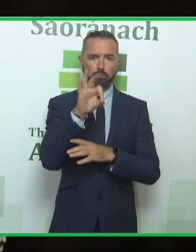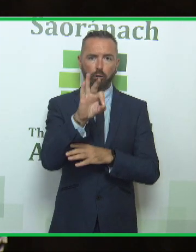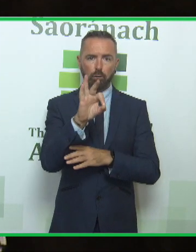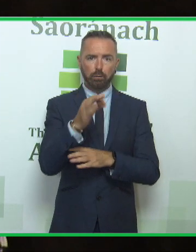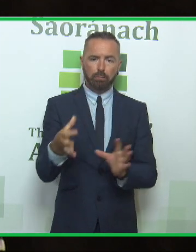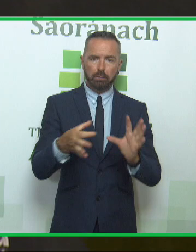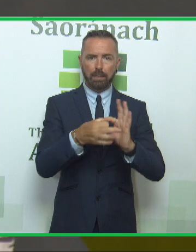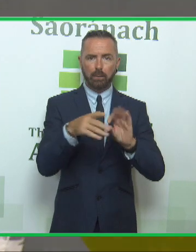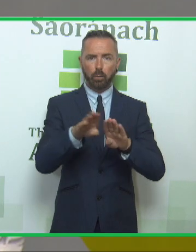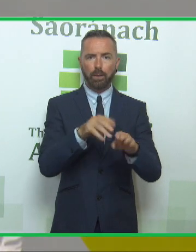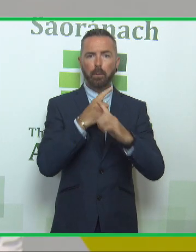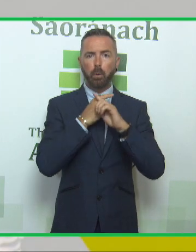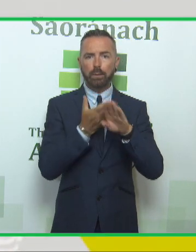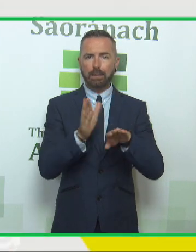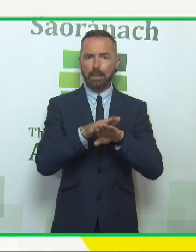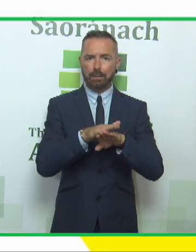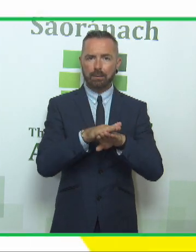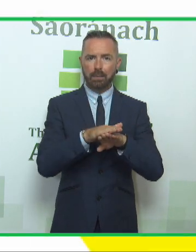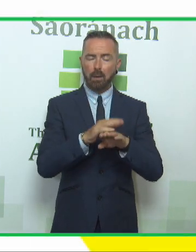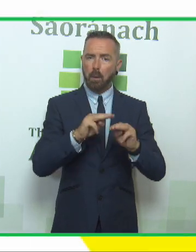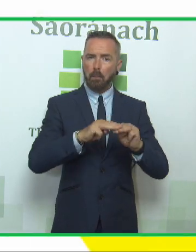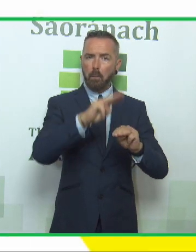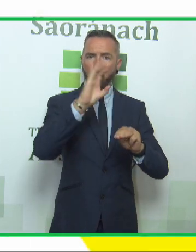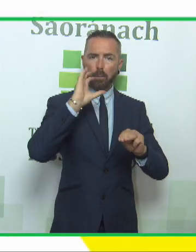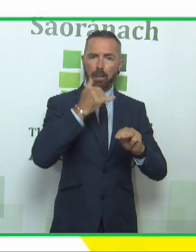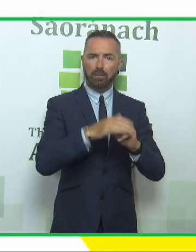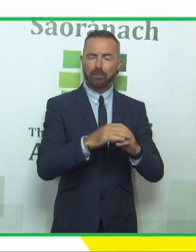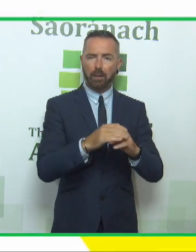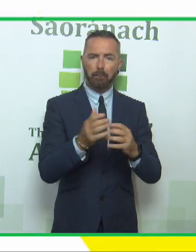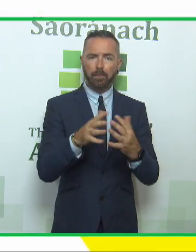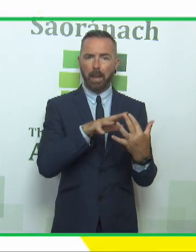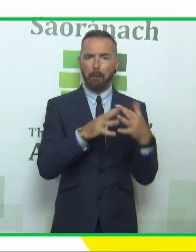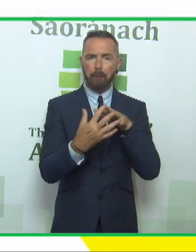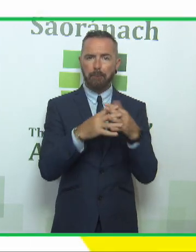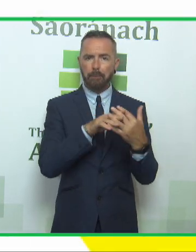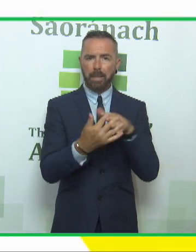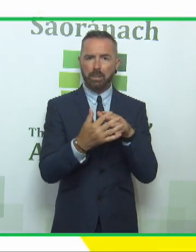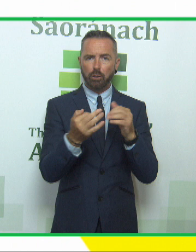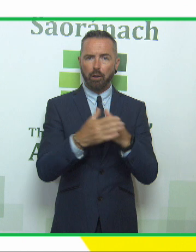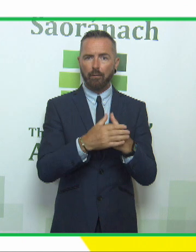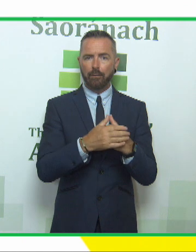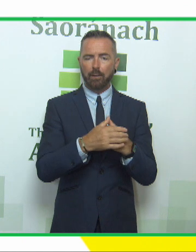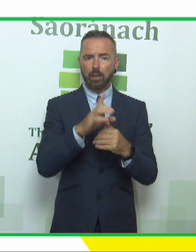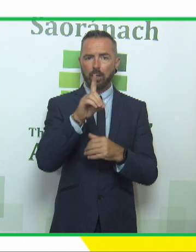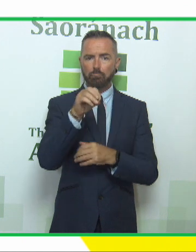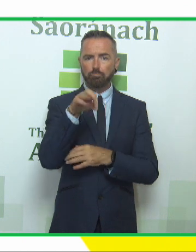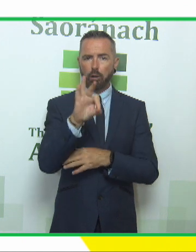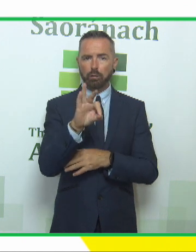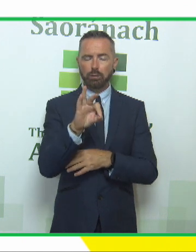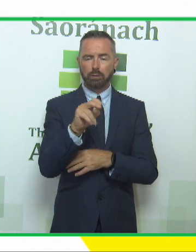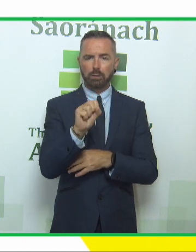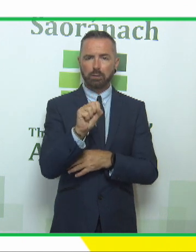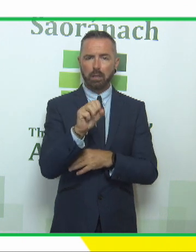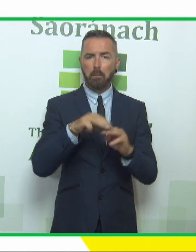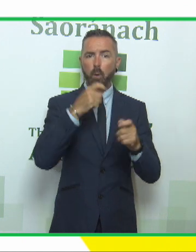first thing to know is that almost all of them were due to a cocktail or a mixture of drugs. 8 out of 10 had more than one